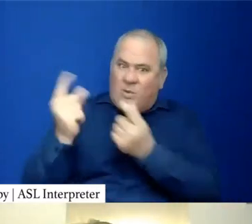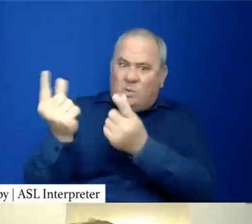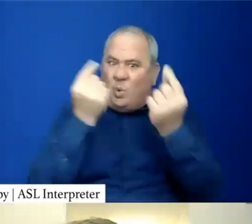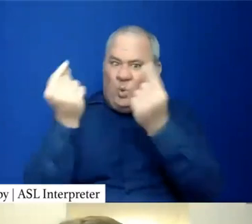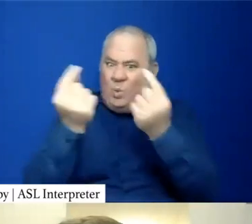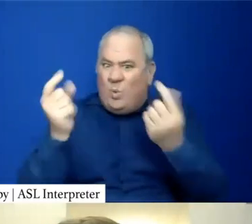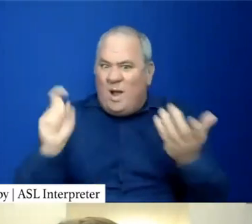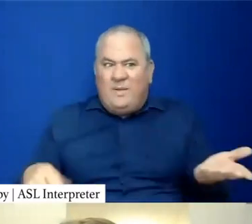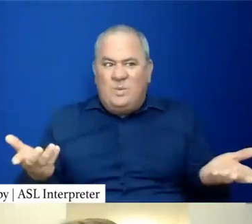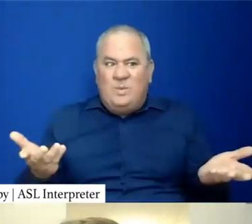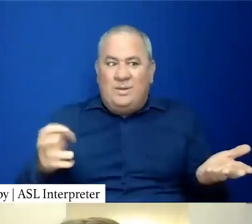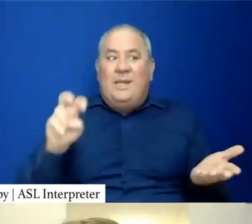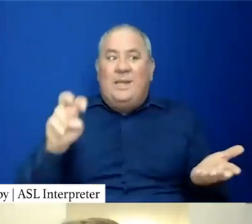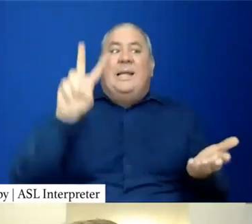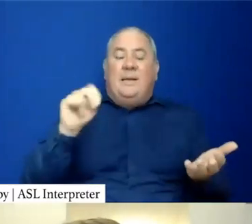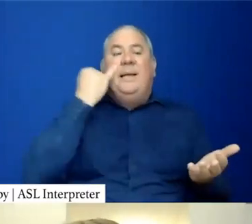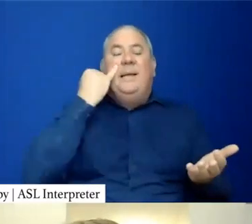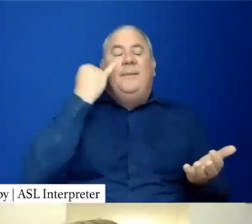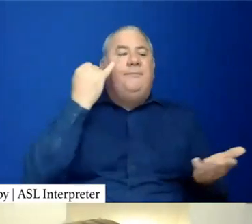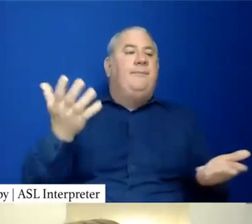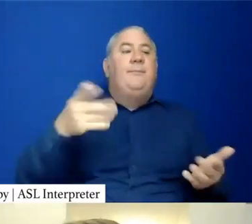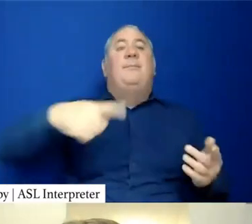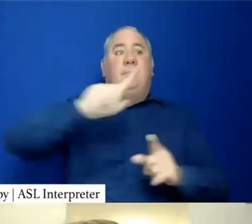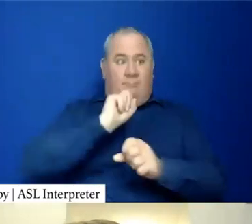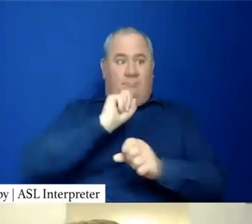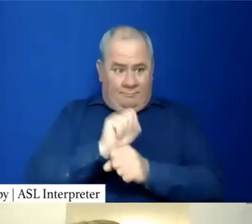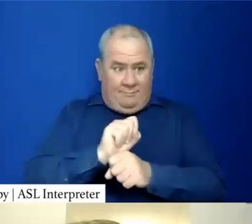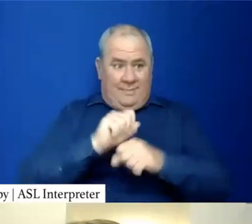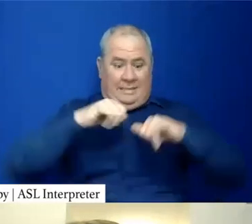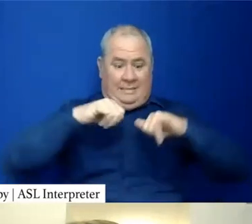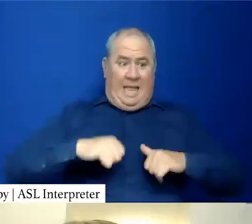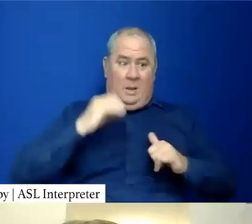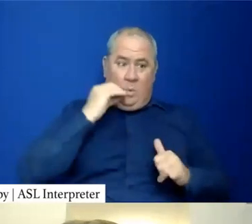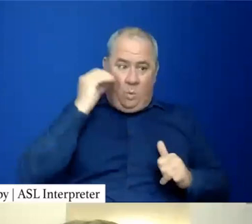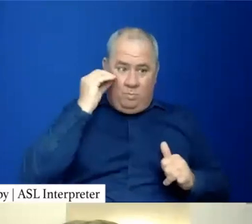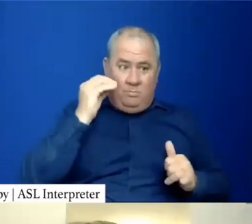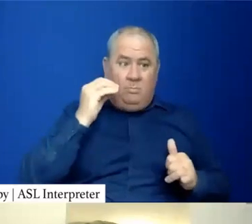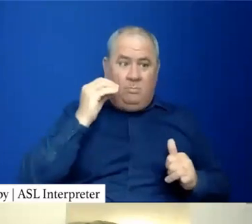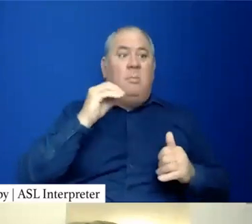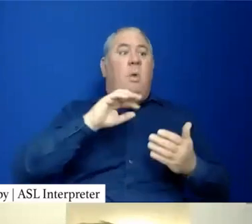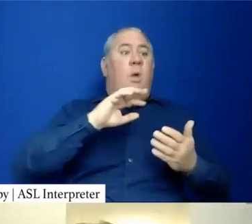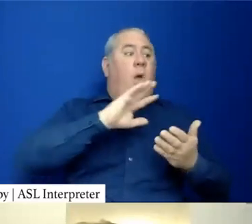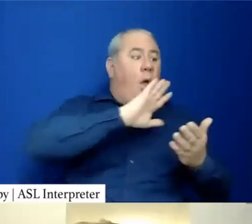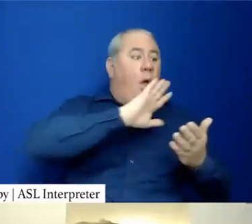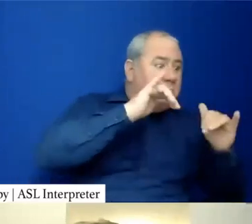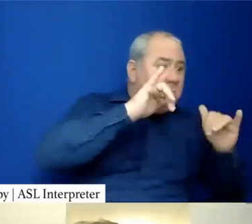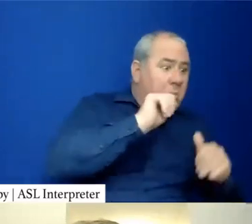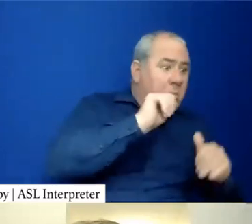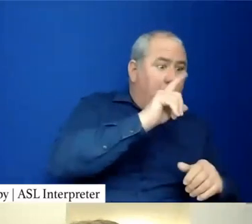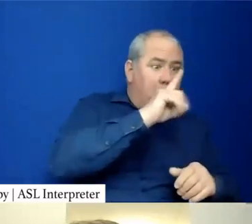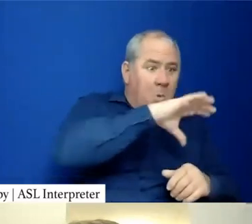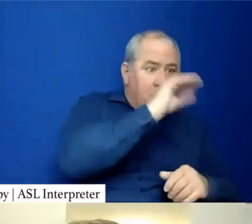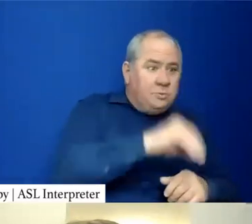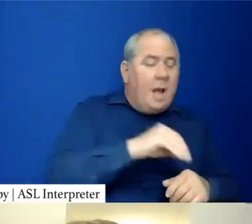if you do stay in your home all or most of the time, that's not the one and only way to be disabled. And if you